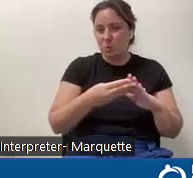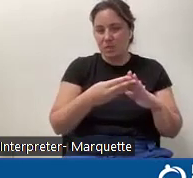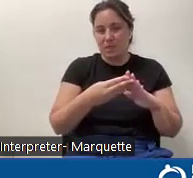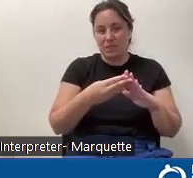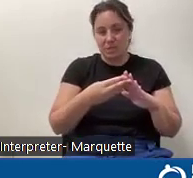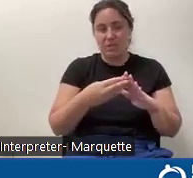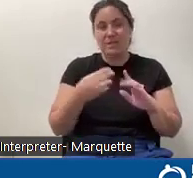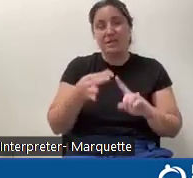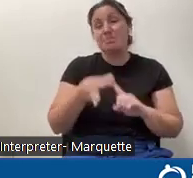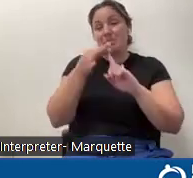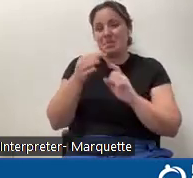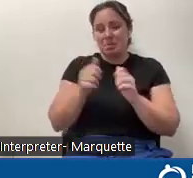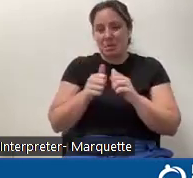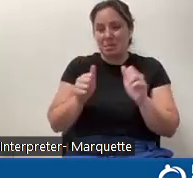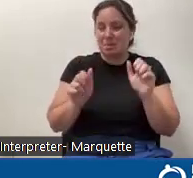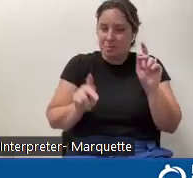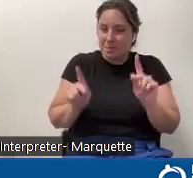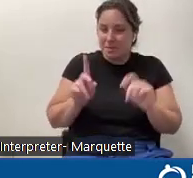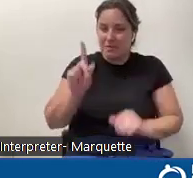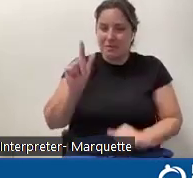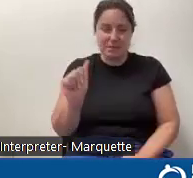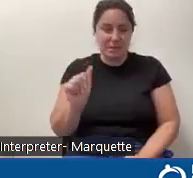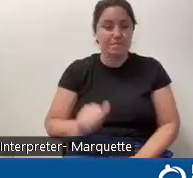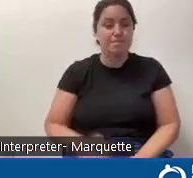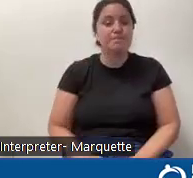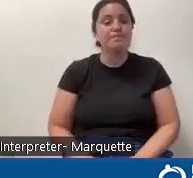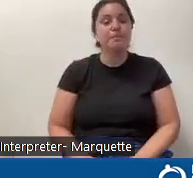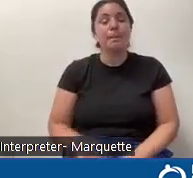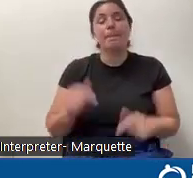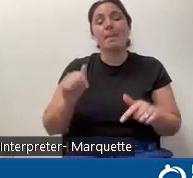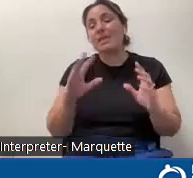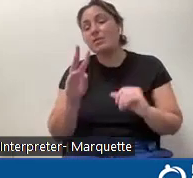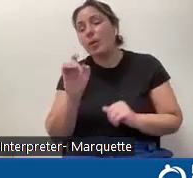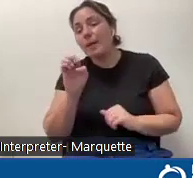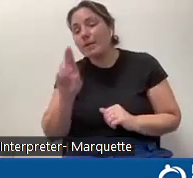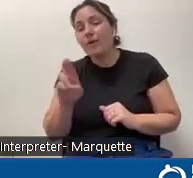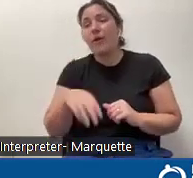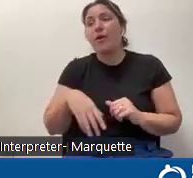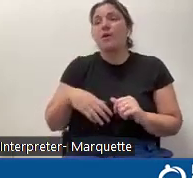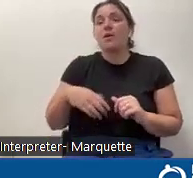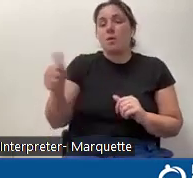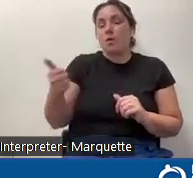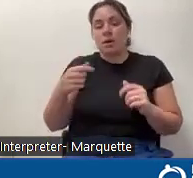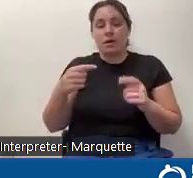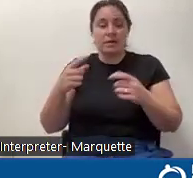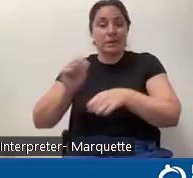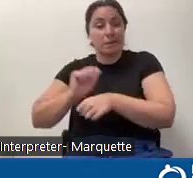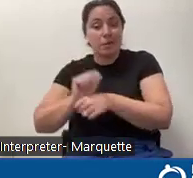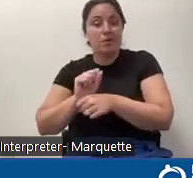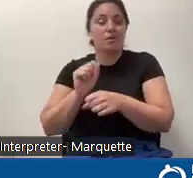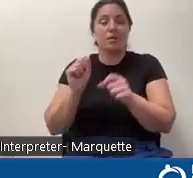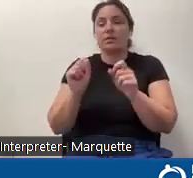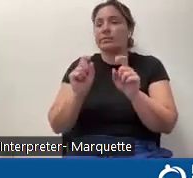our national community of practice, our website, and webinars like these, we work year-round to advance competitive integrated